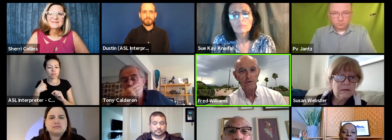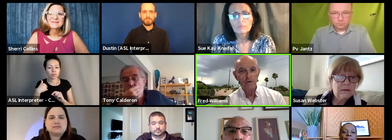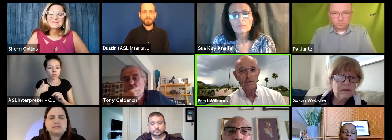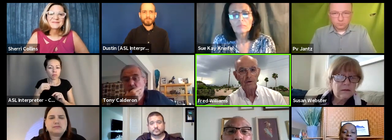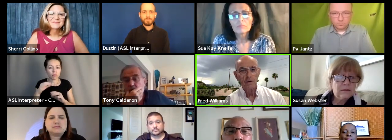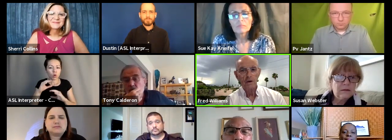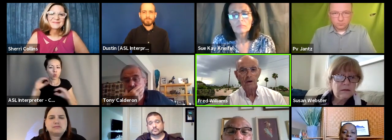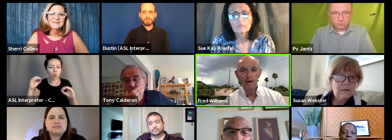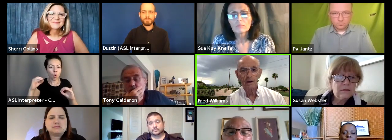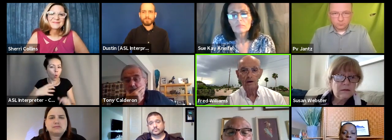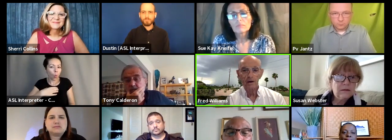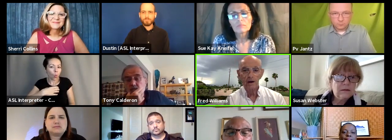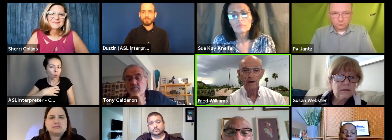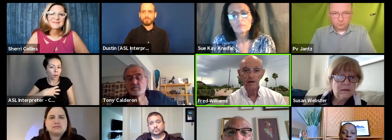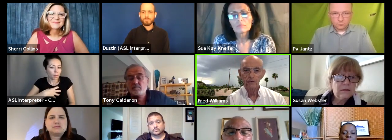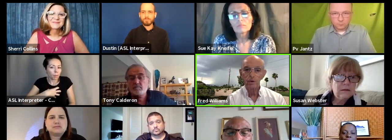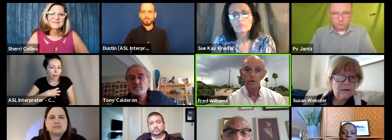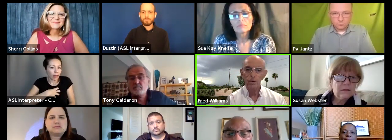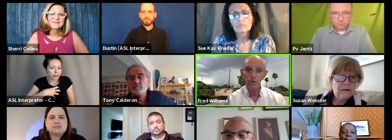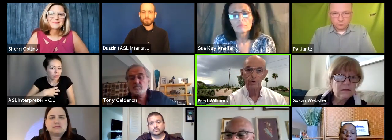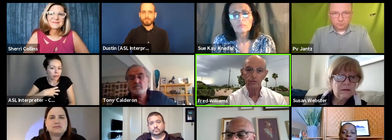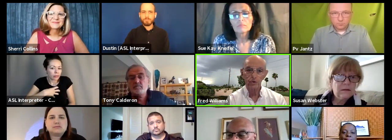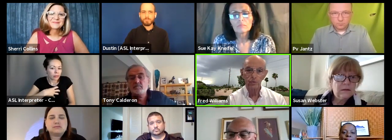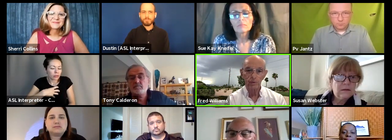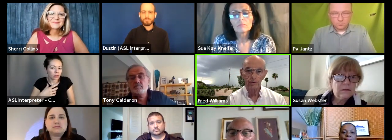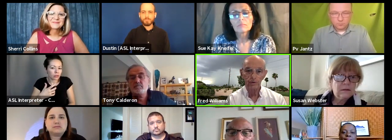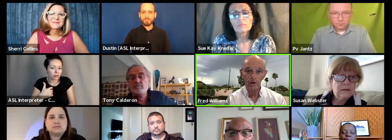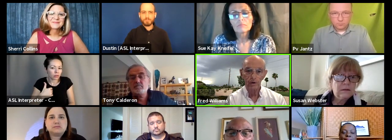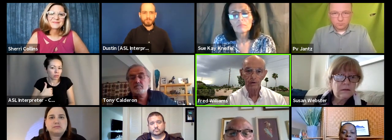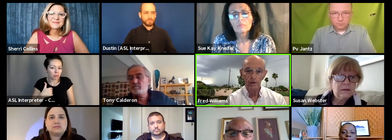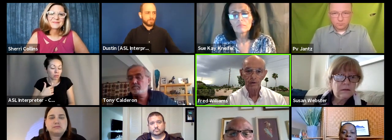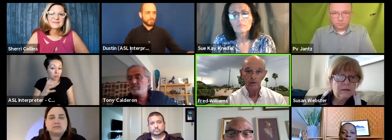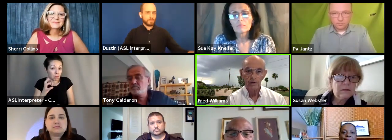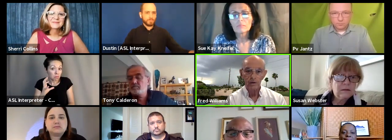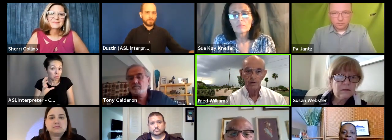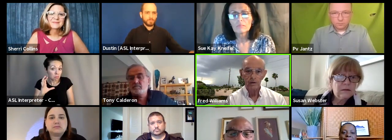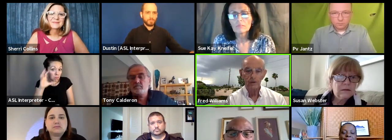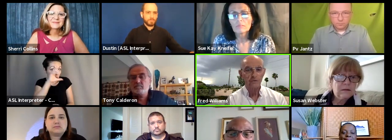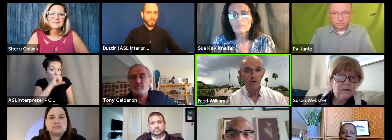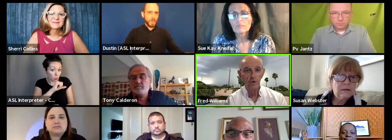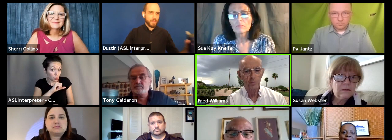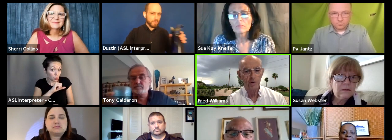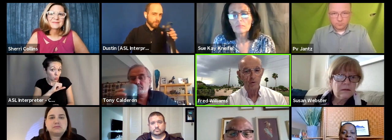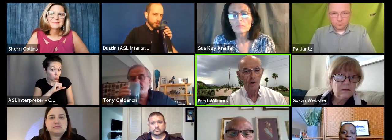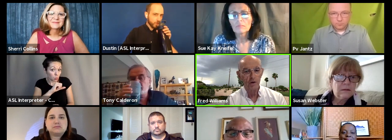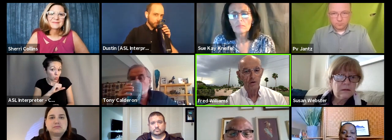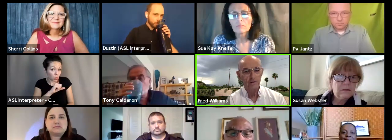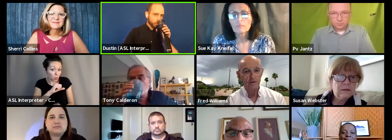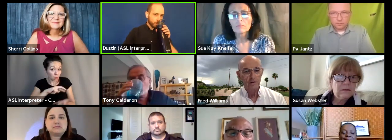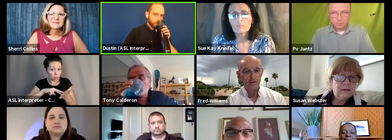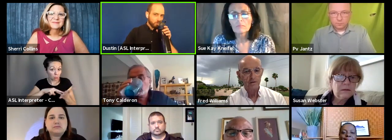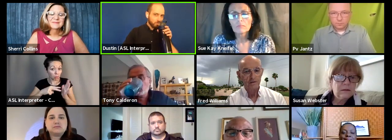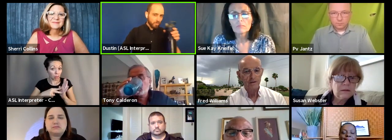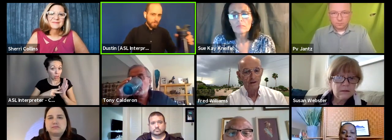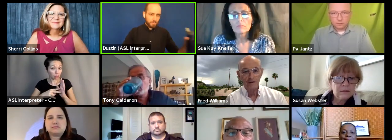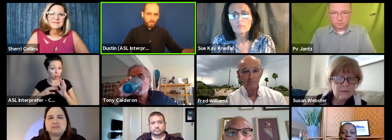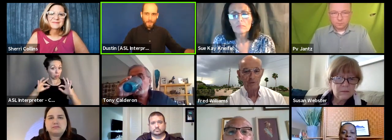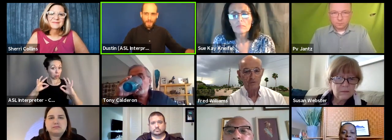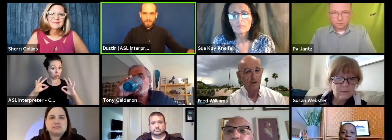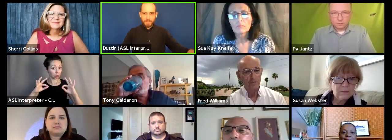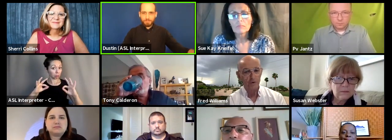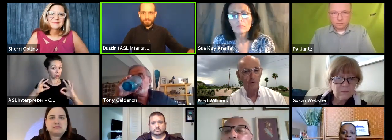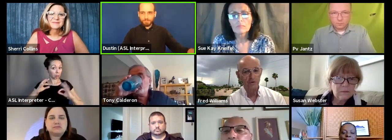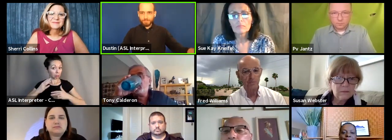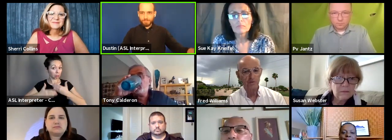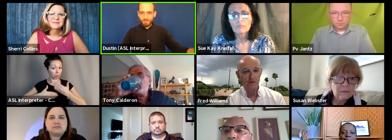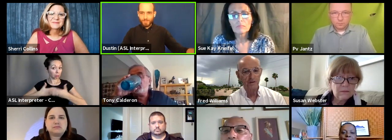complaints, and I guess you would assume that things are going pretty well. Is